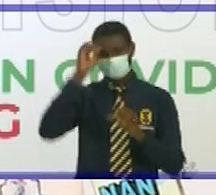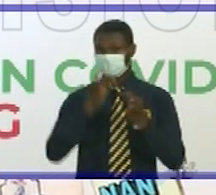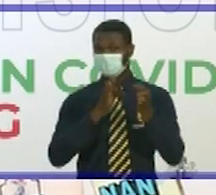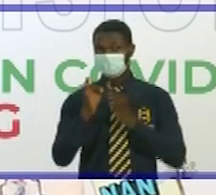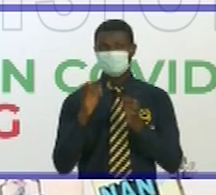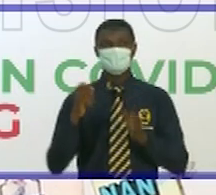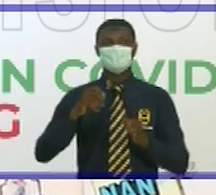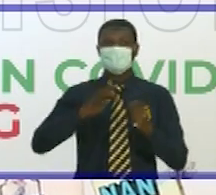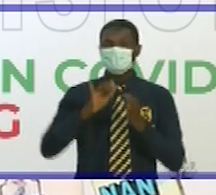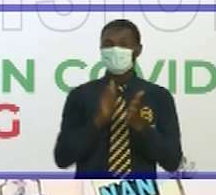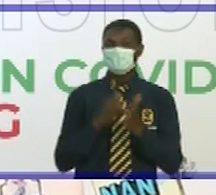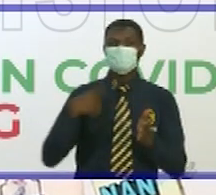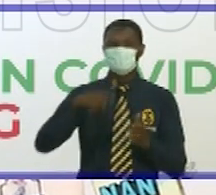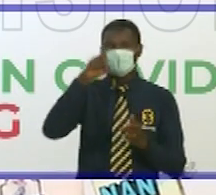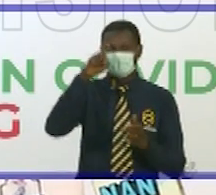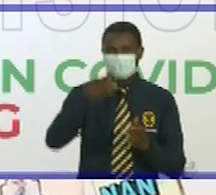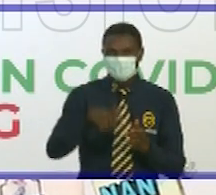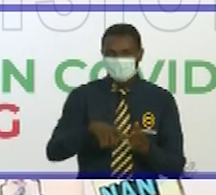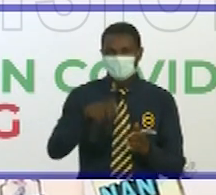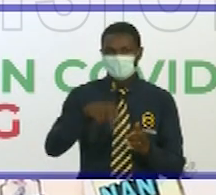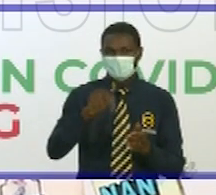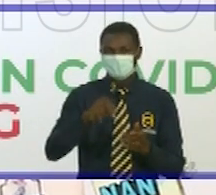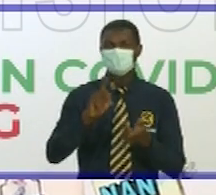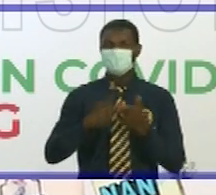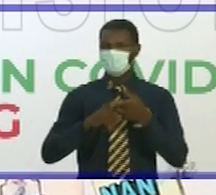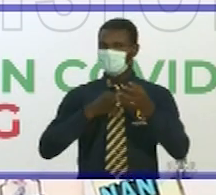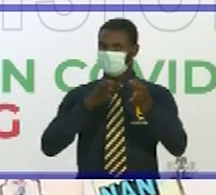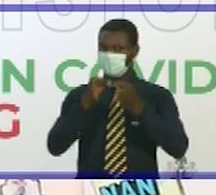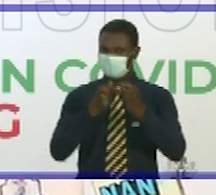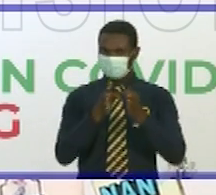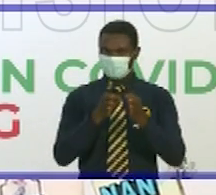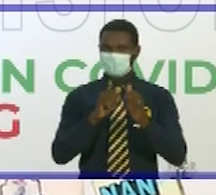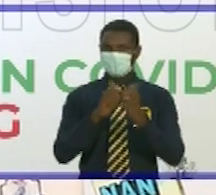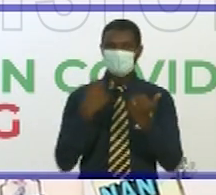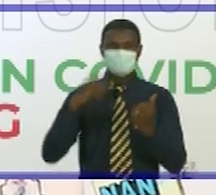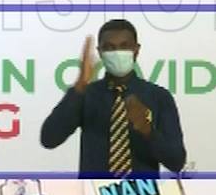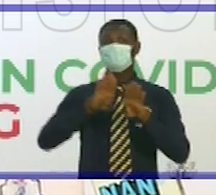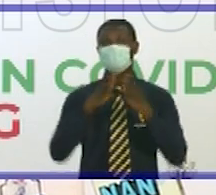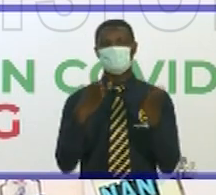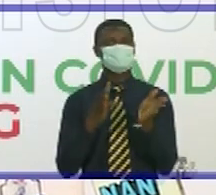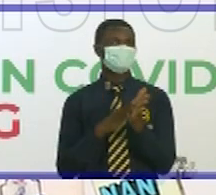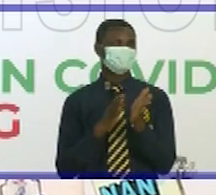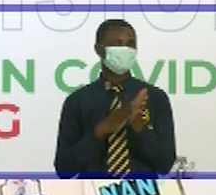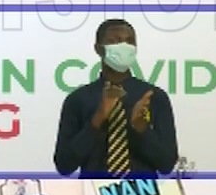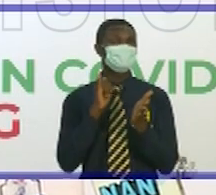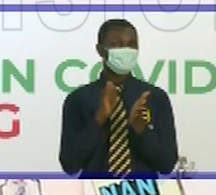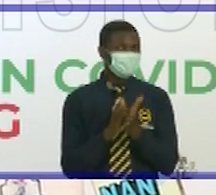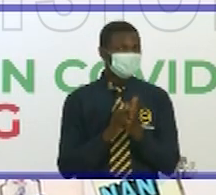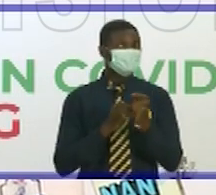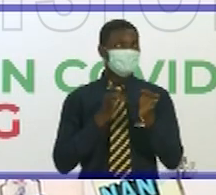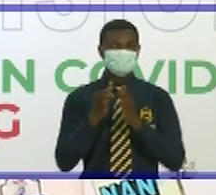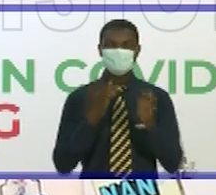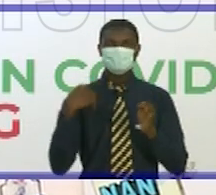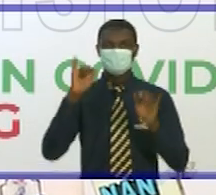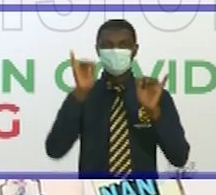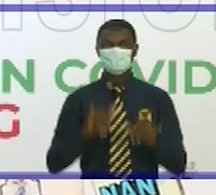be done along the paths of how we will open schools. And that guidance is still what we are staying with.